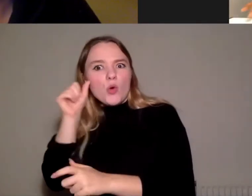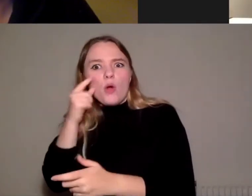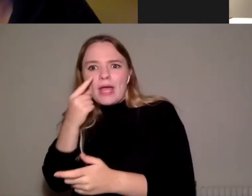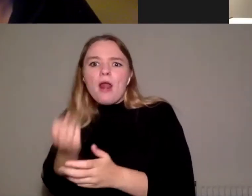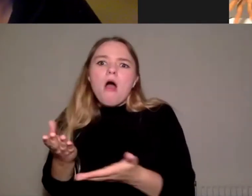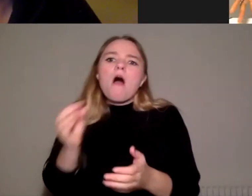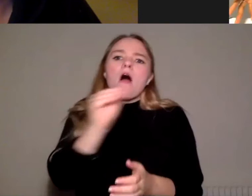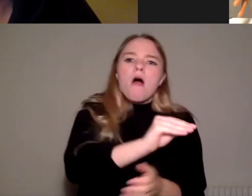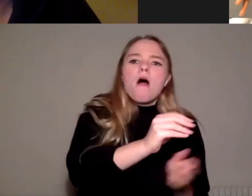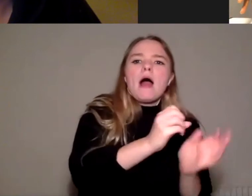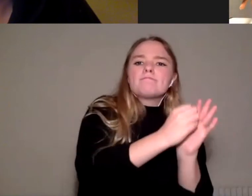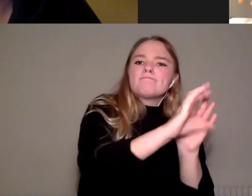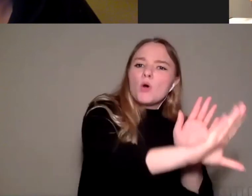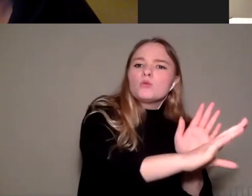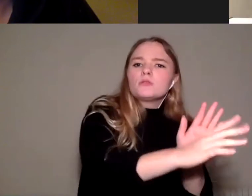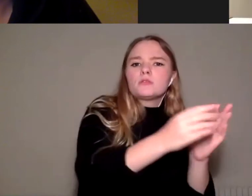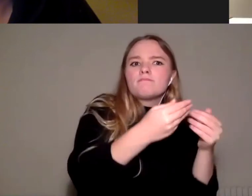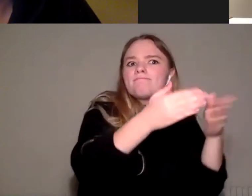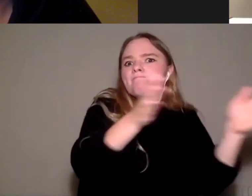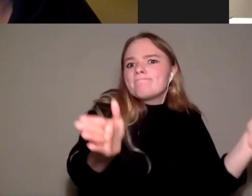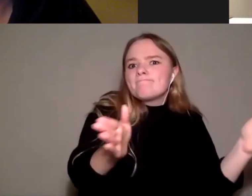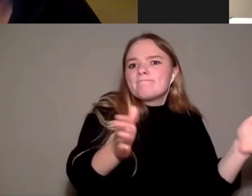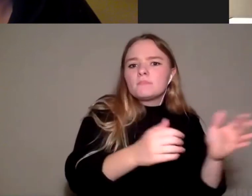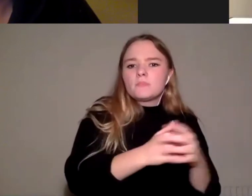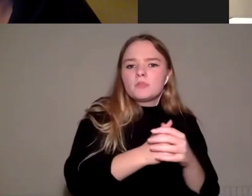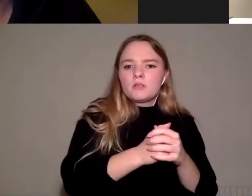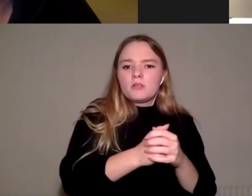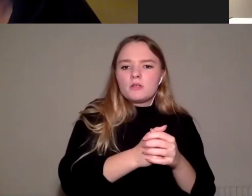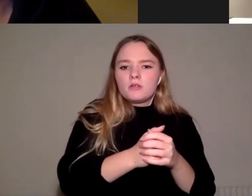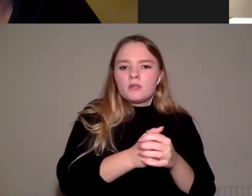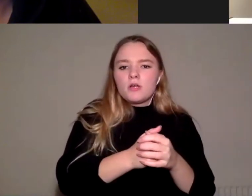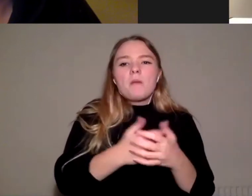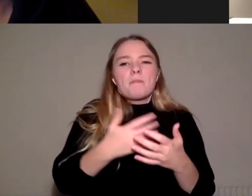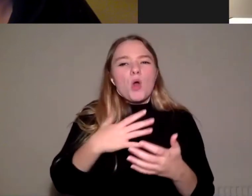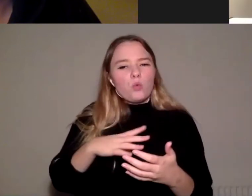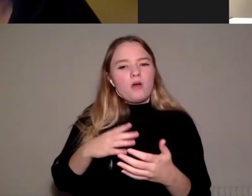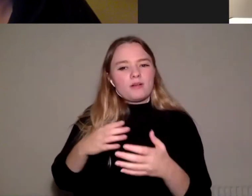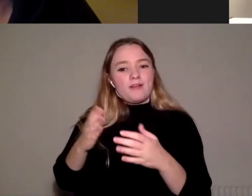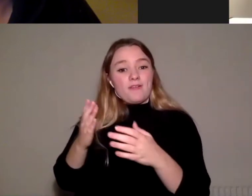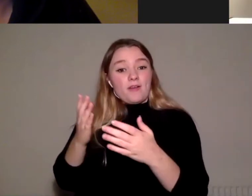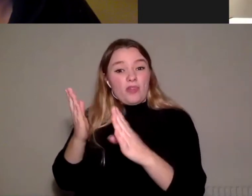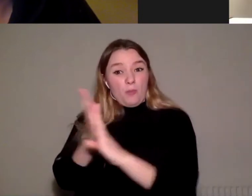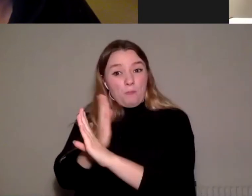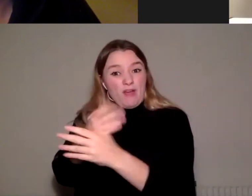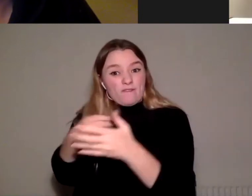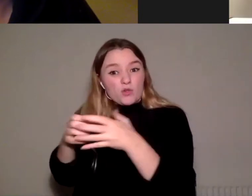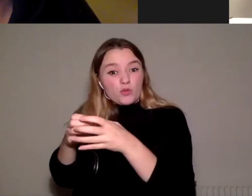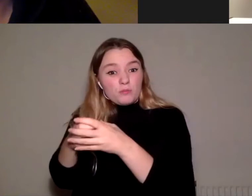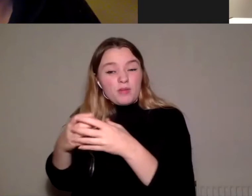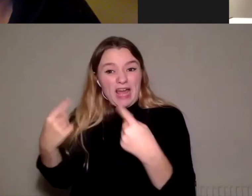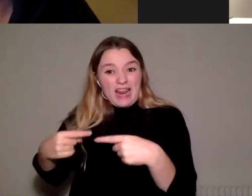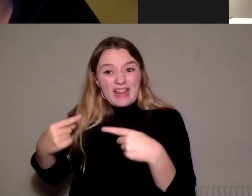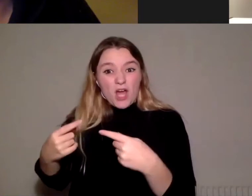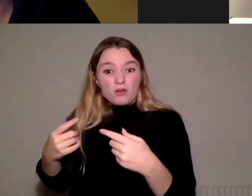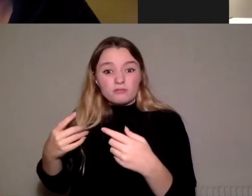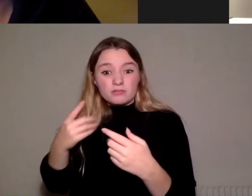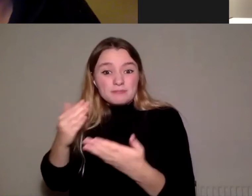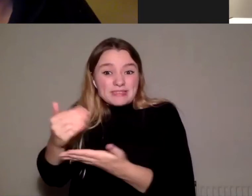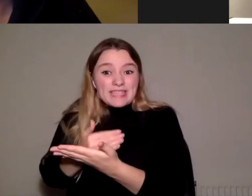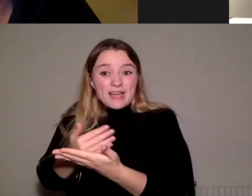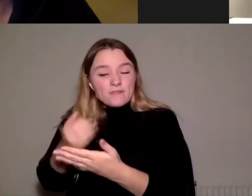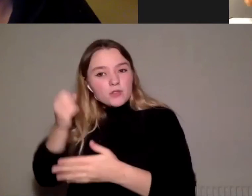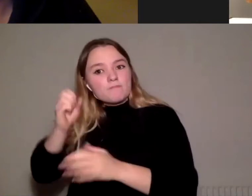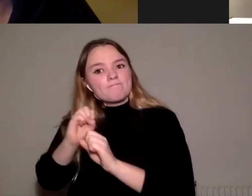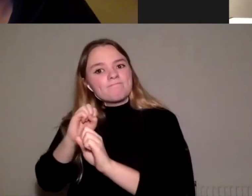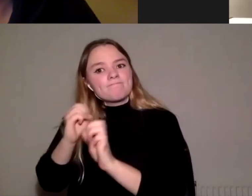ensure that there was the option for the members that it was created for to make sure that they actually felt safe posting their